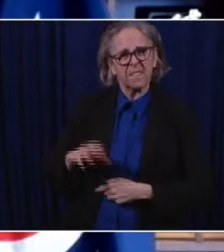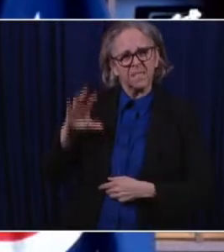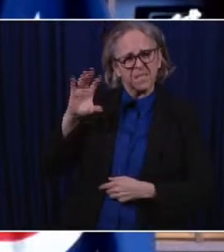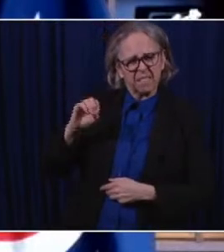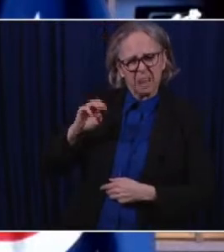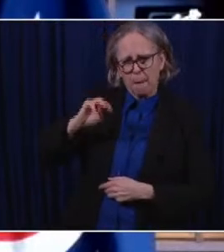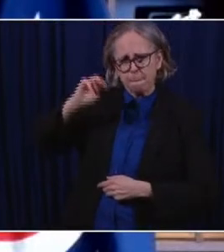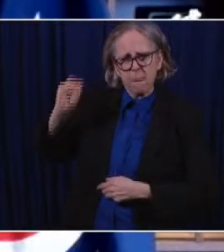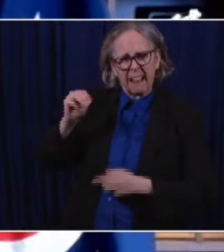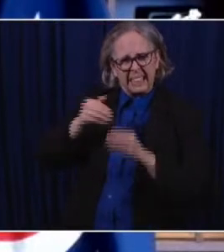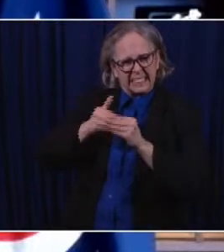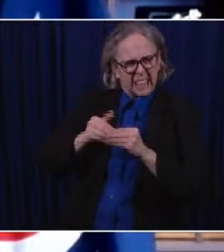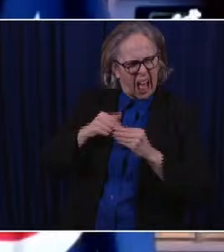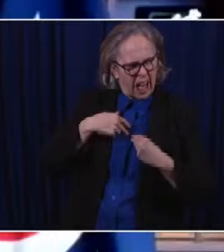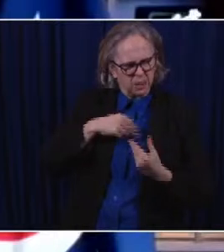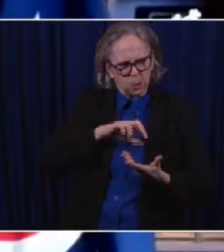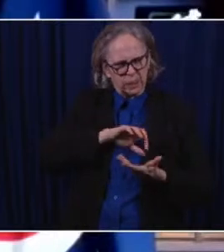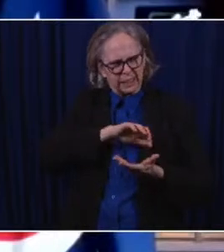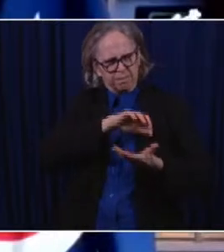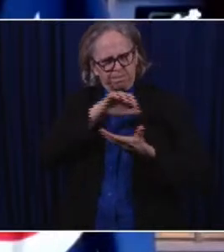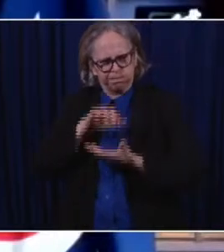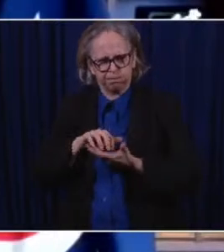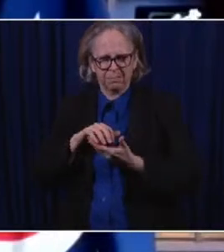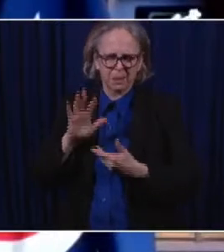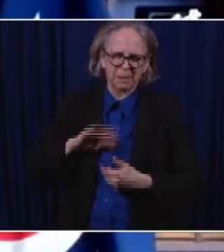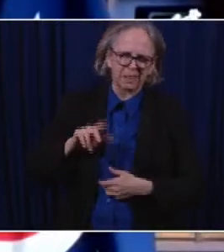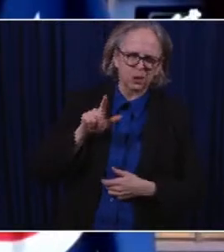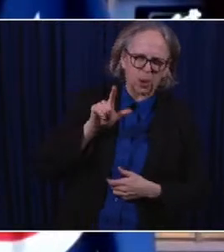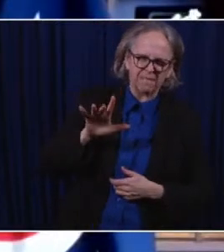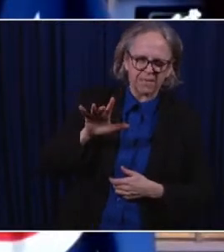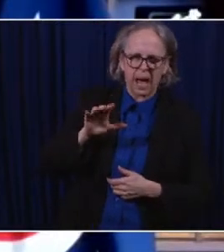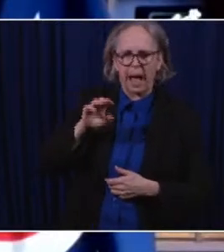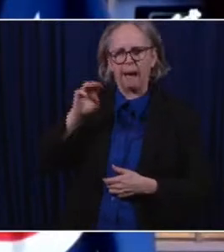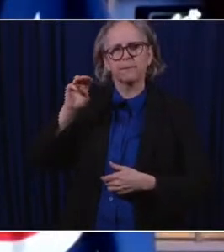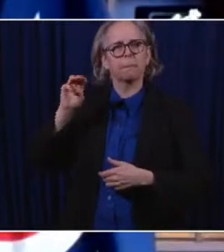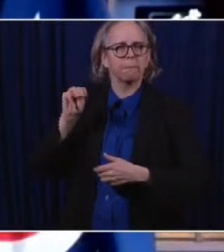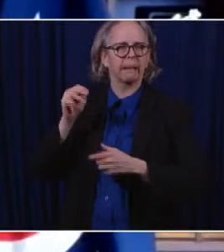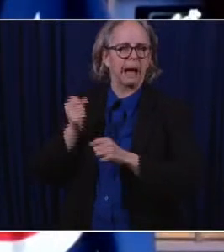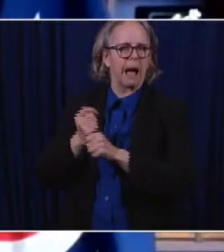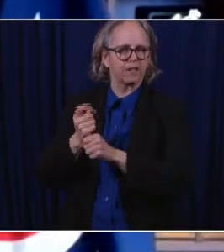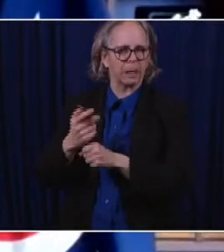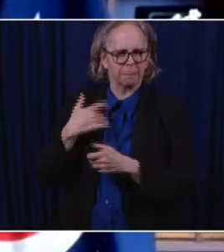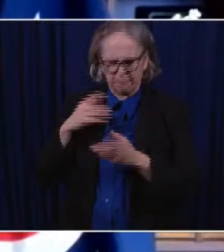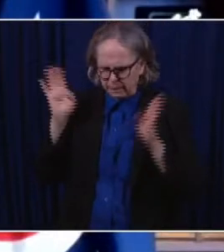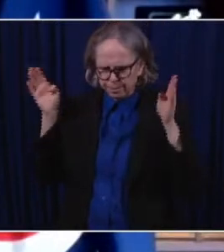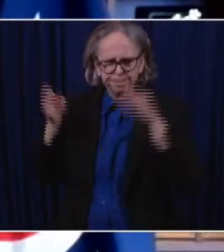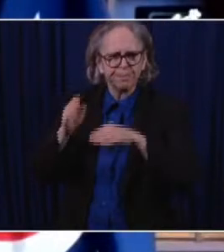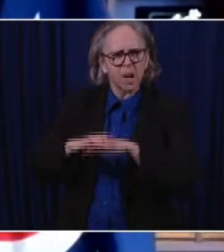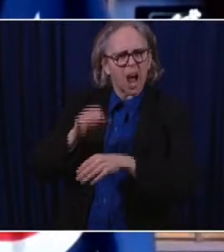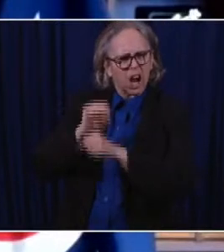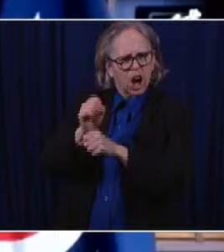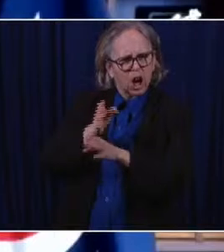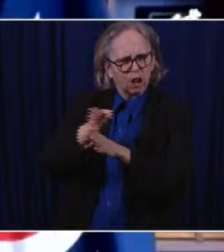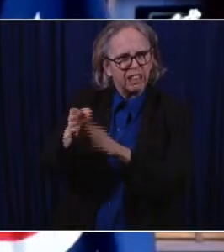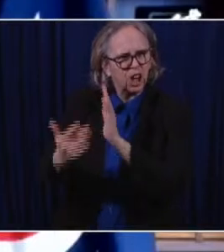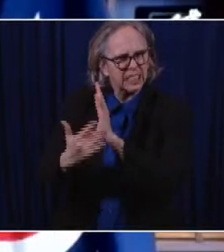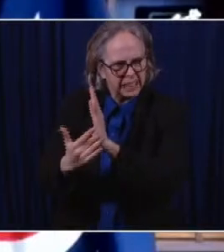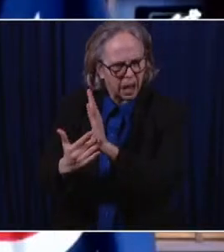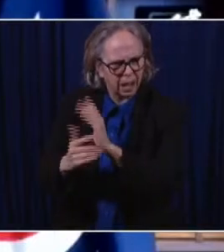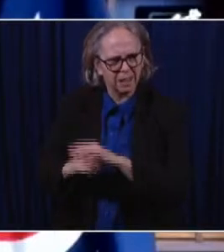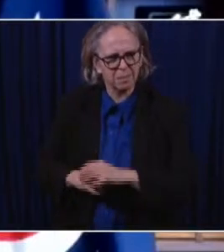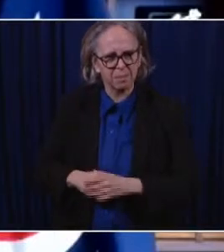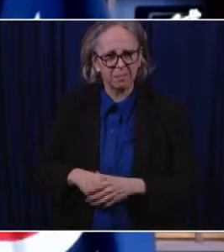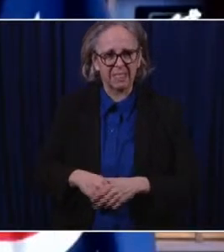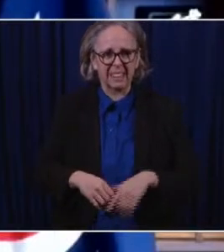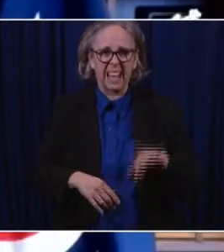targeted at this. $8 million a year will go toward providing access to free credential assessments